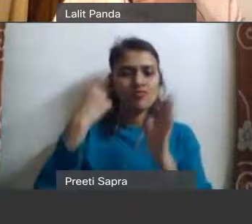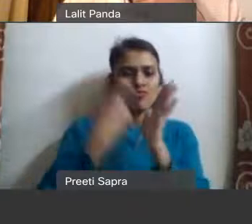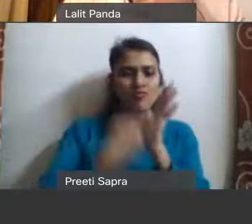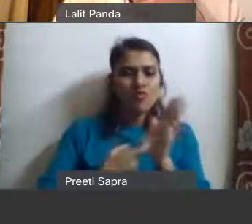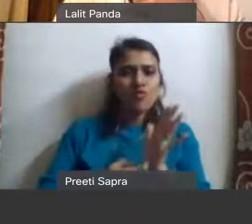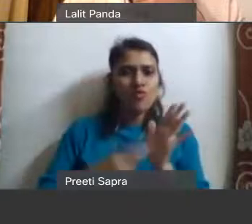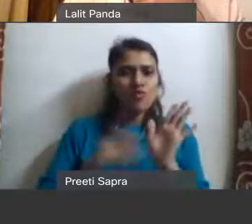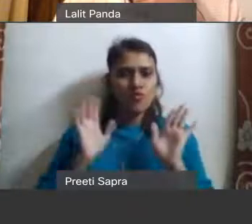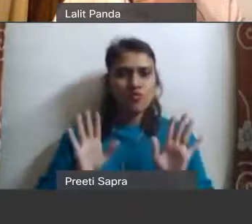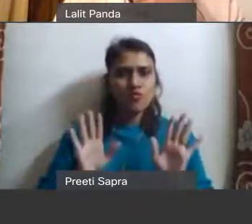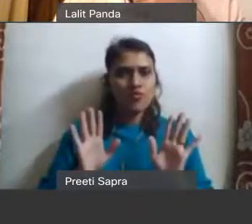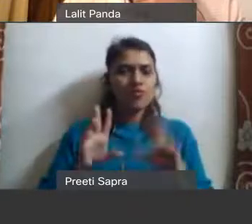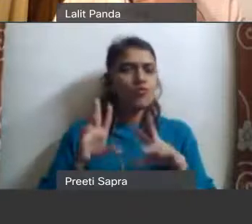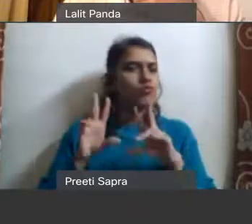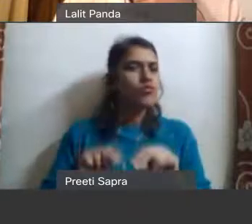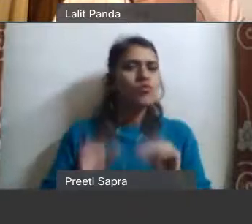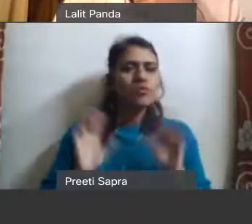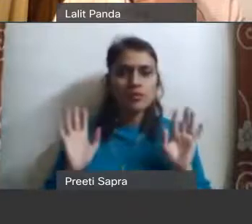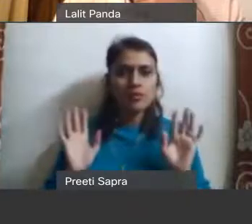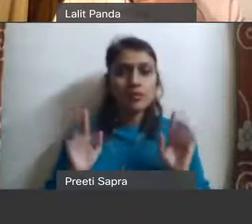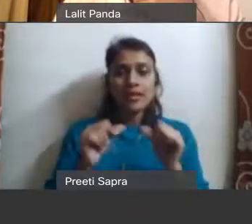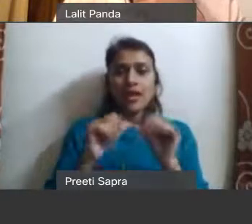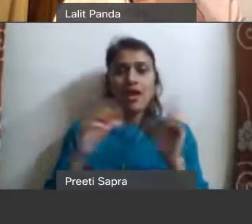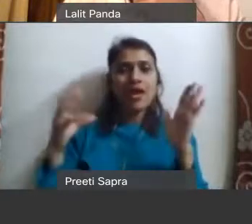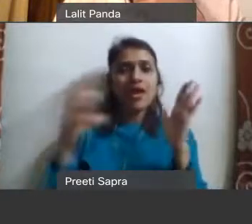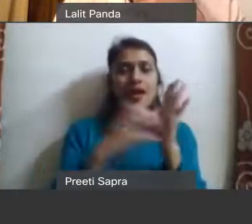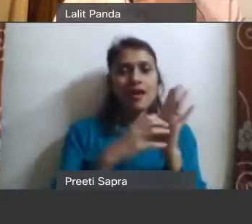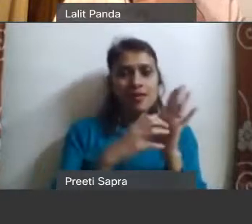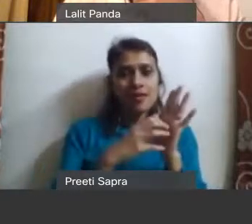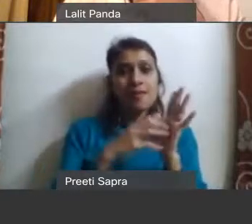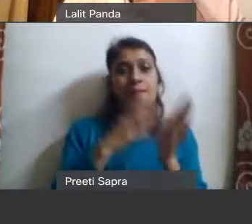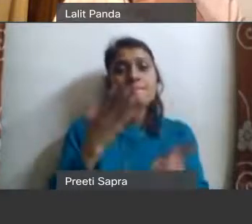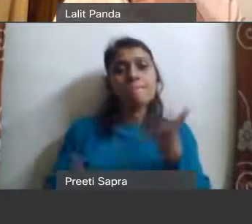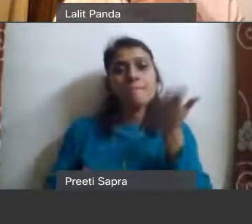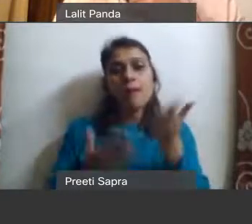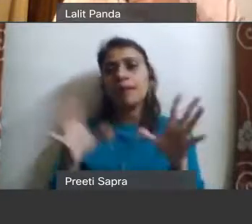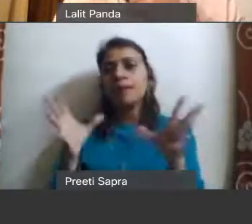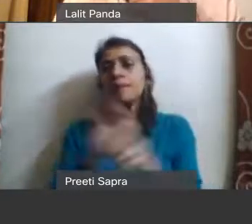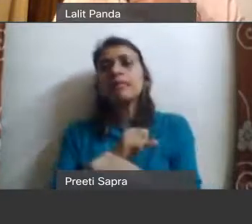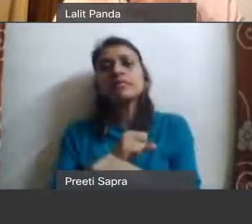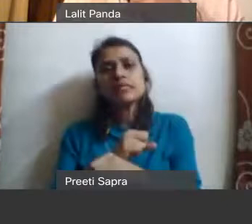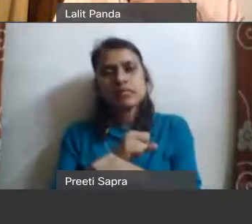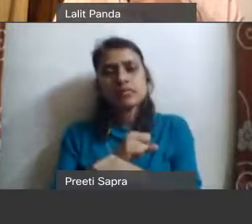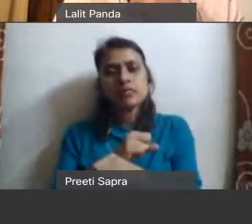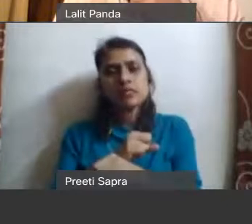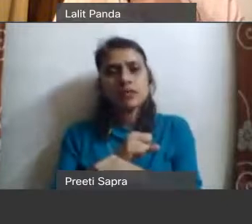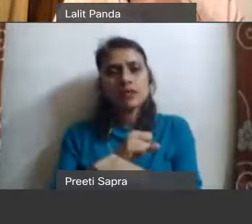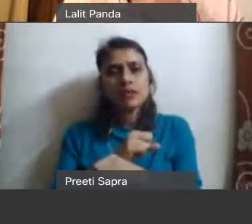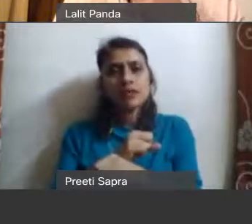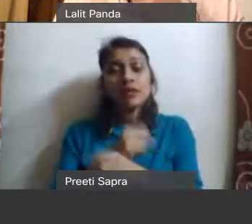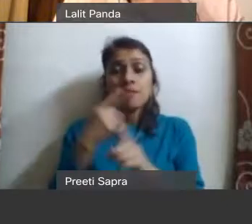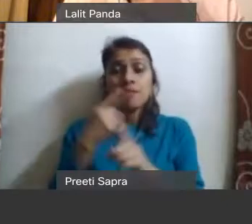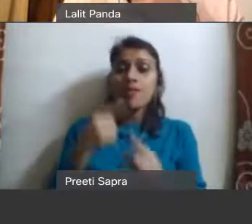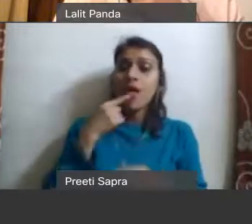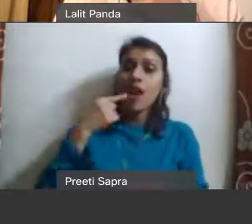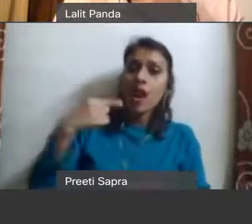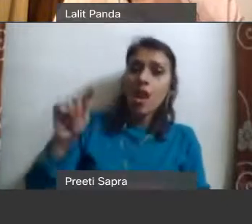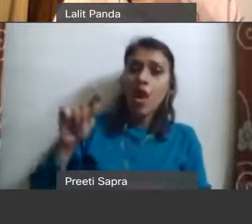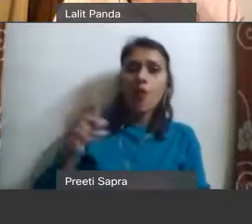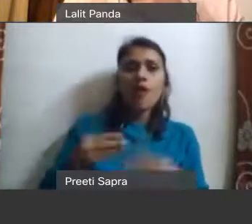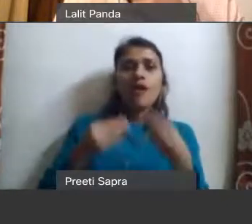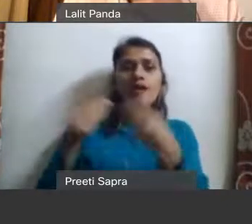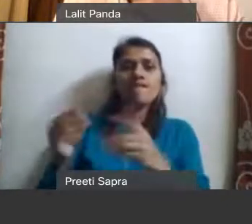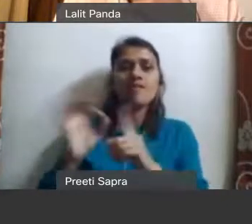fundamentally unfair to argue that Article 11 may be very permissive and give the authority to Parliament to